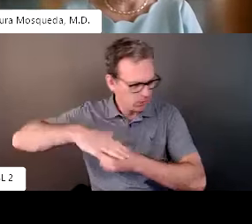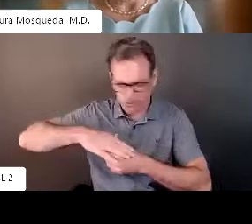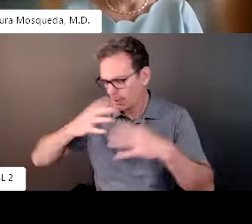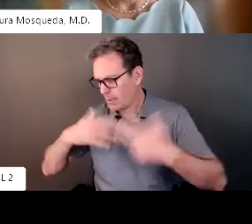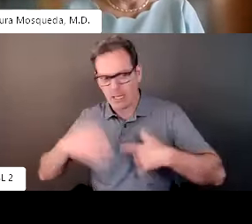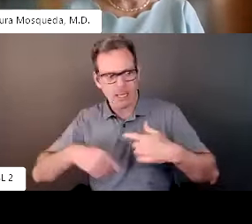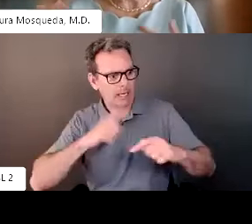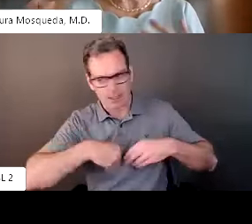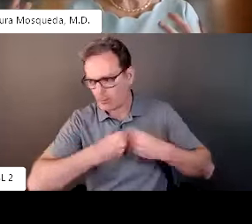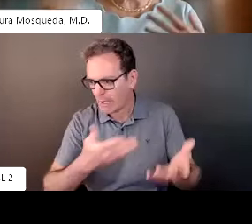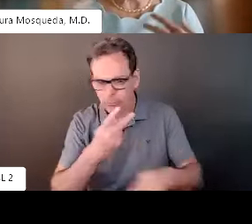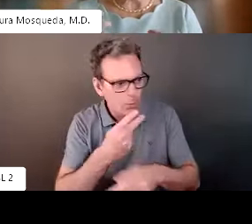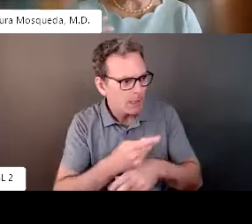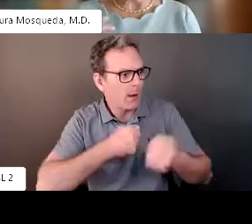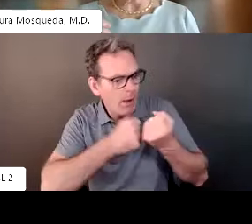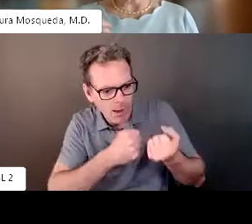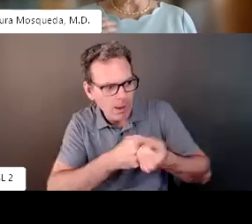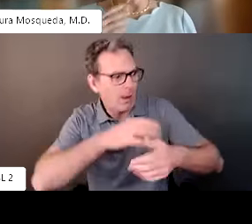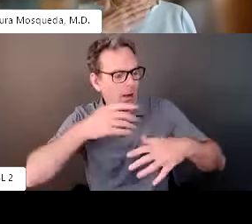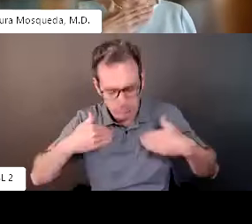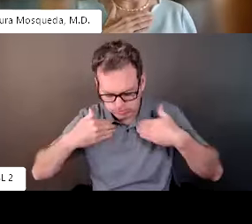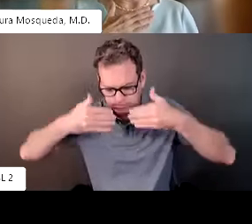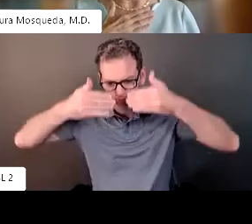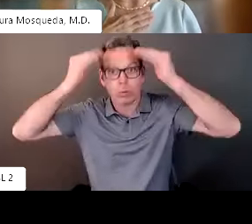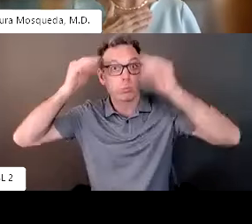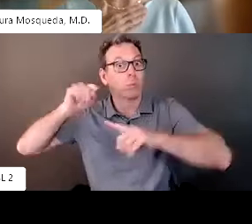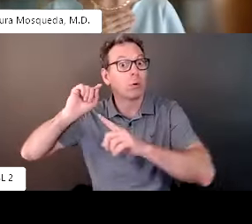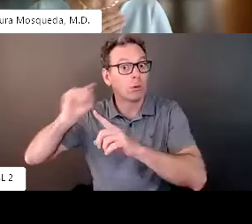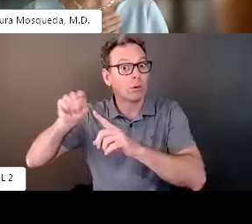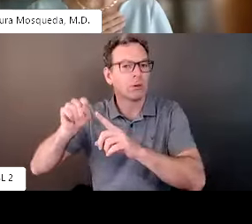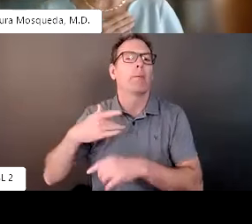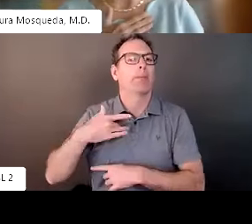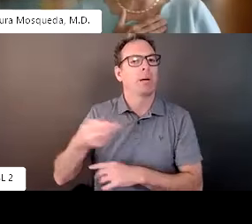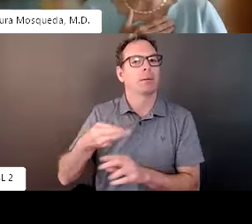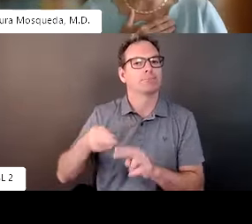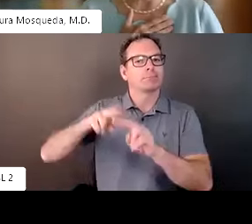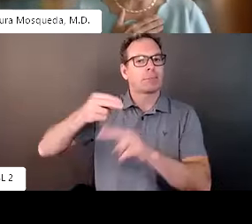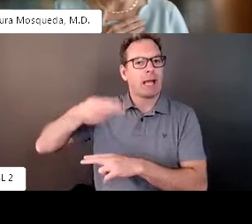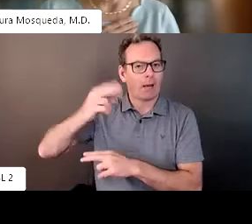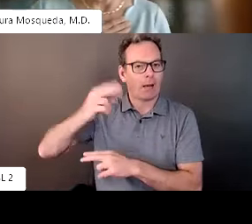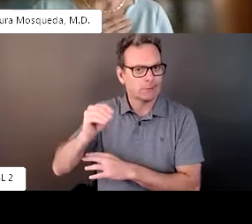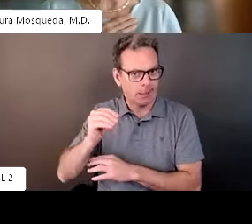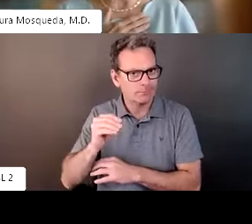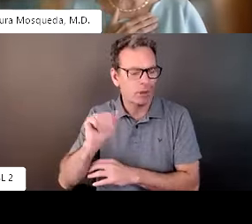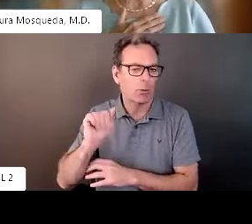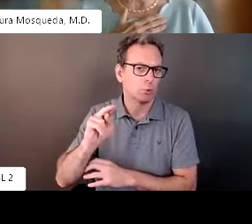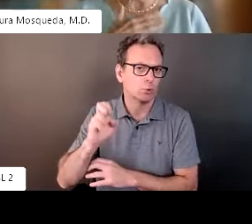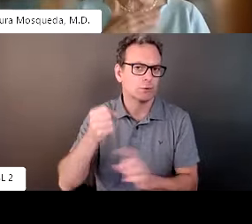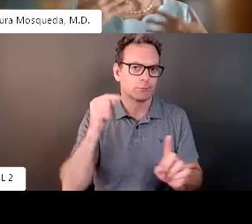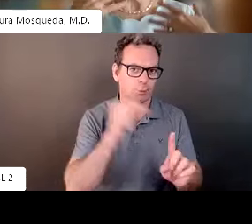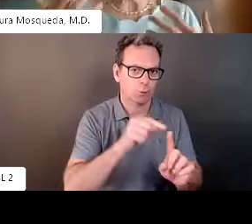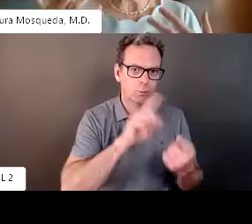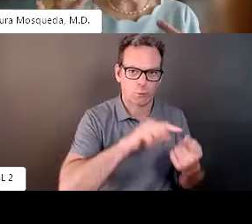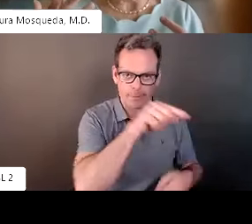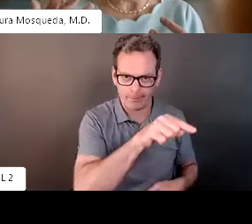abusive. We found that caregivers who are better at regulating their own emotions, and also if they